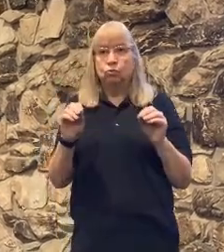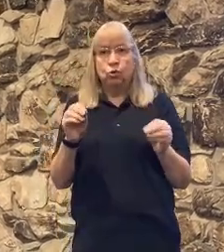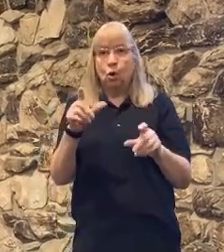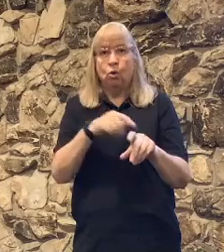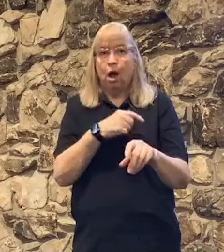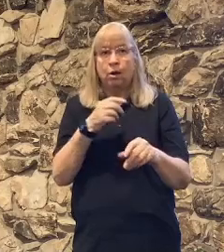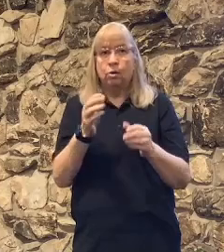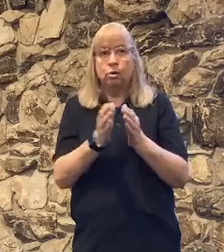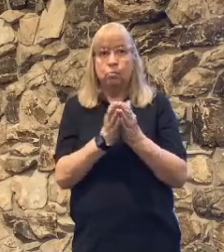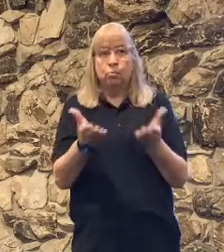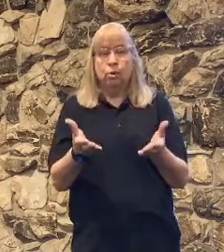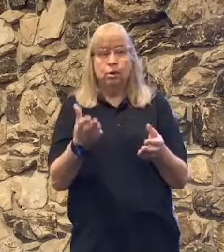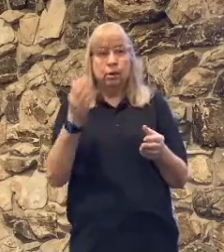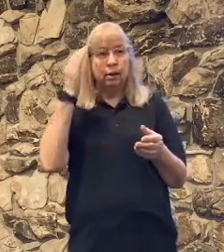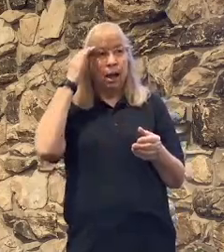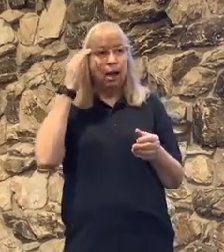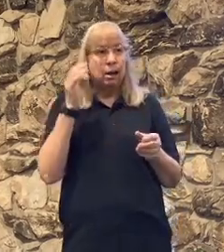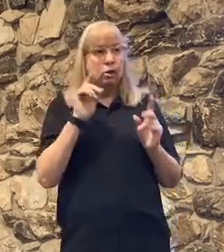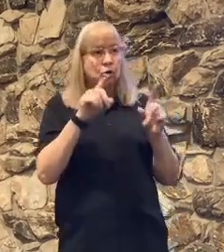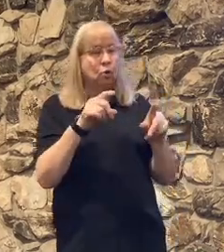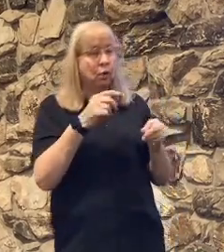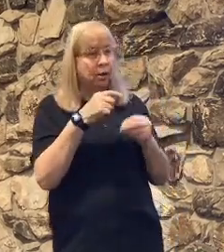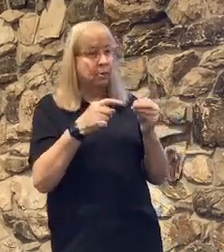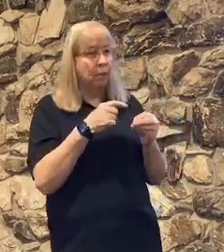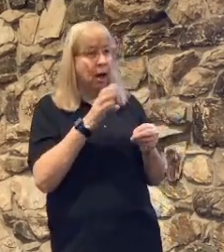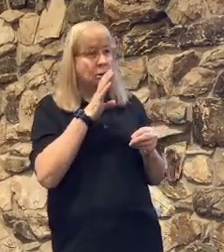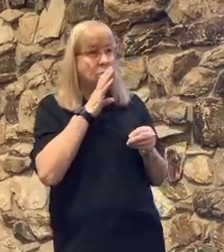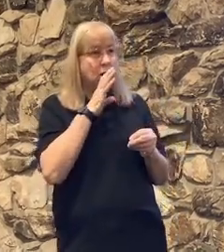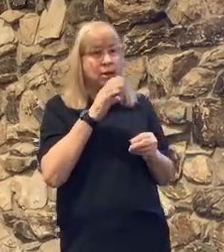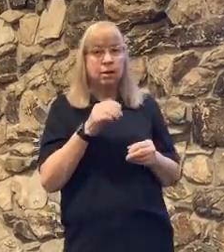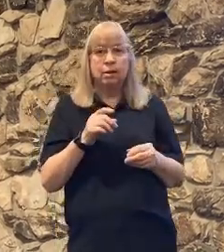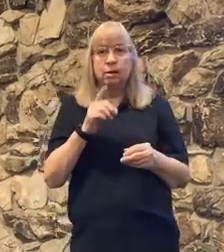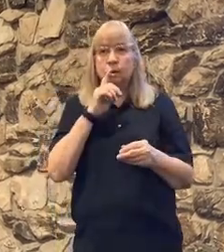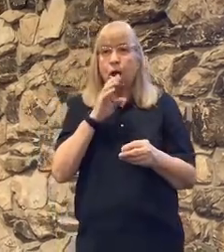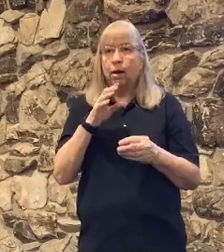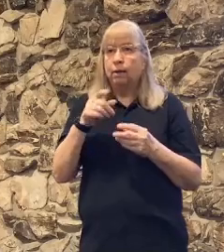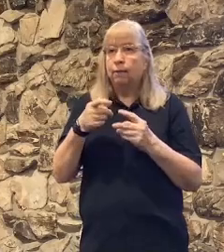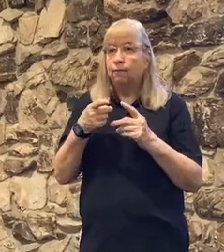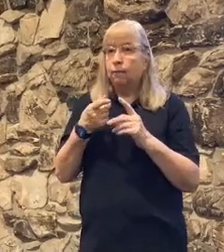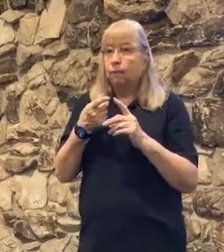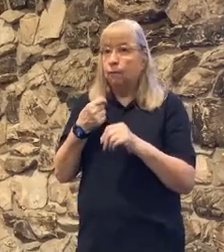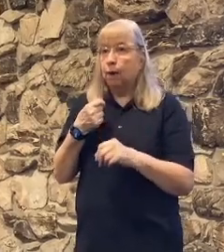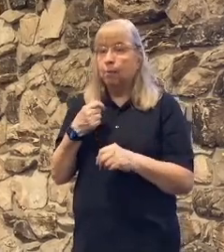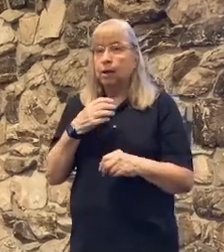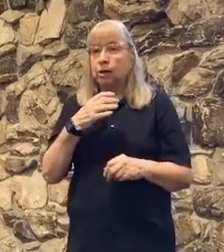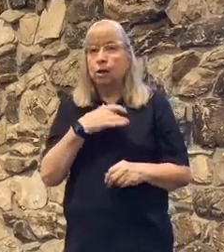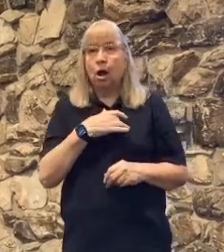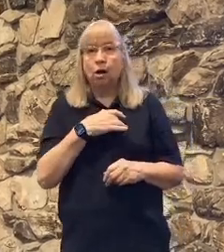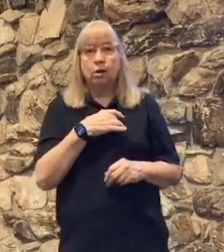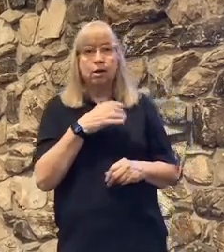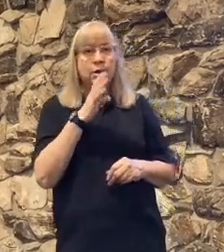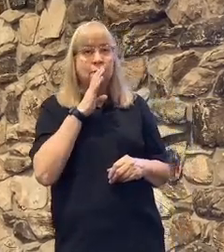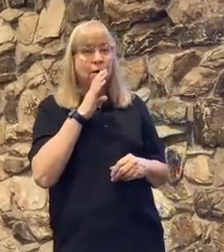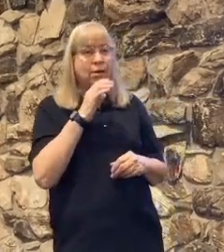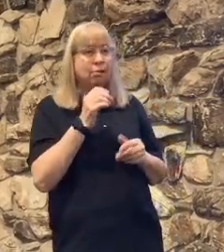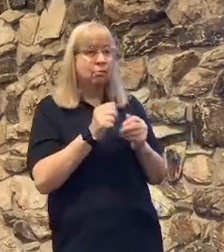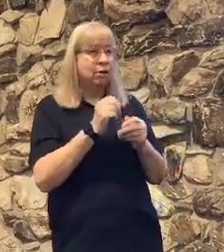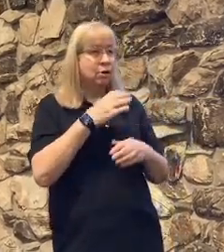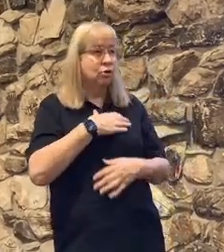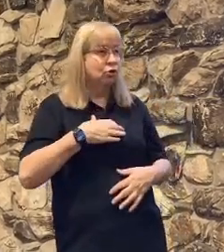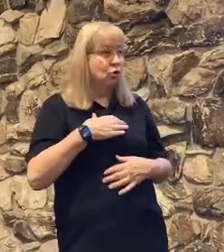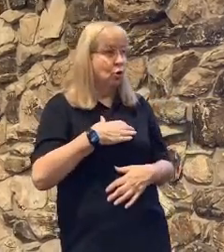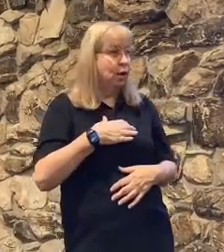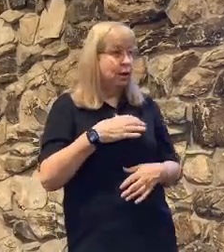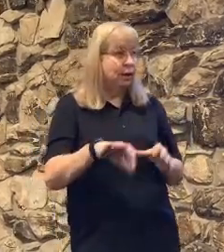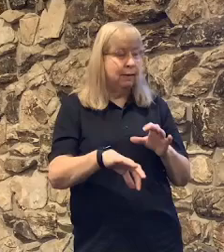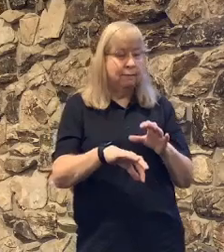knowledge that he's going about talking. He's talking from his heart. He's talking from the joy that he